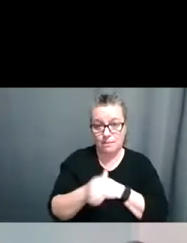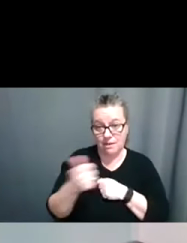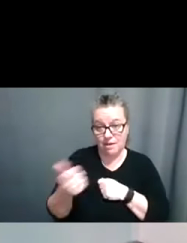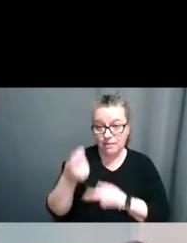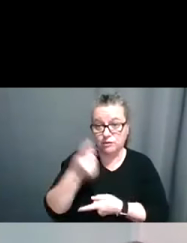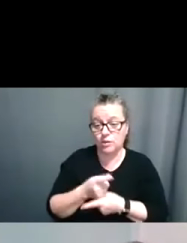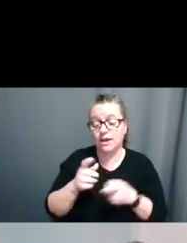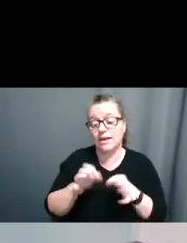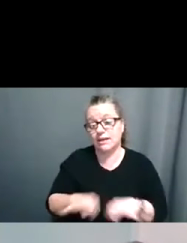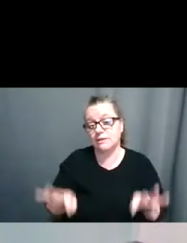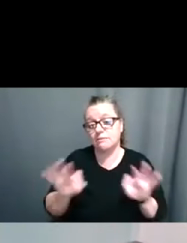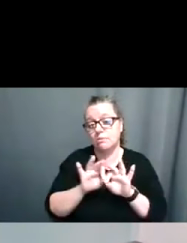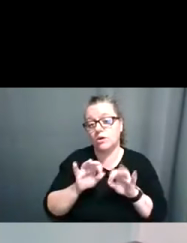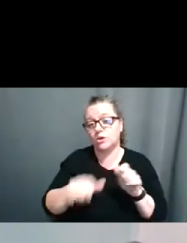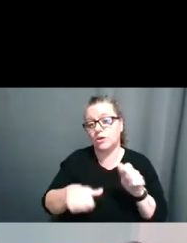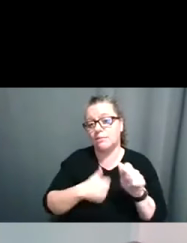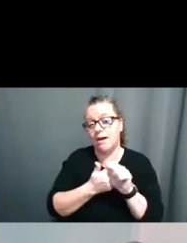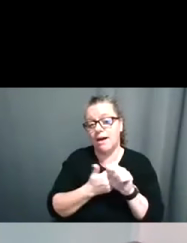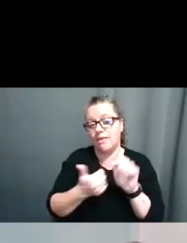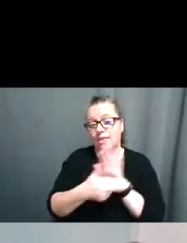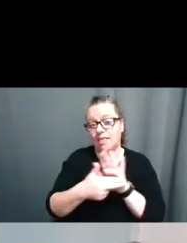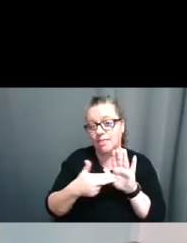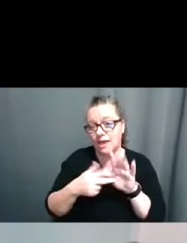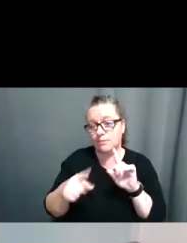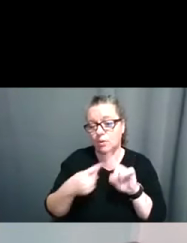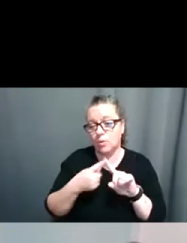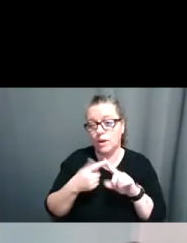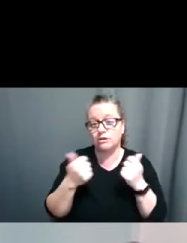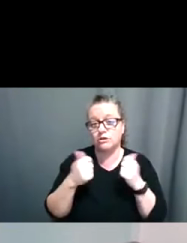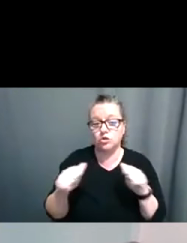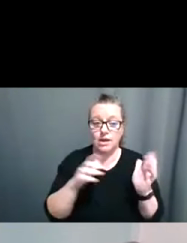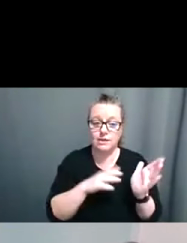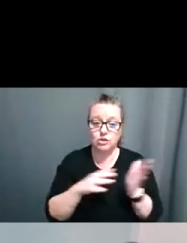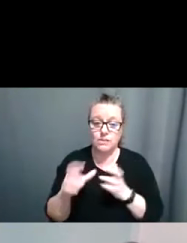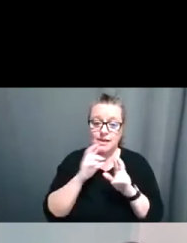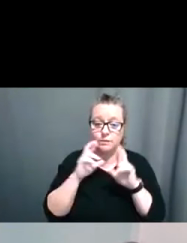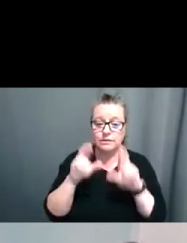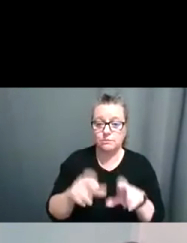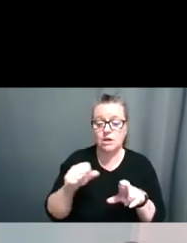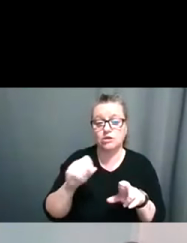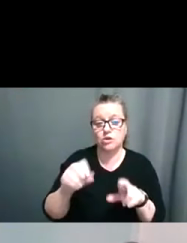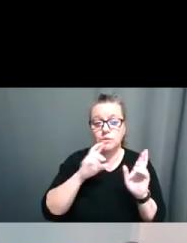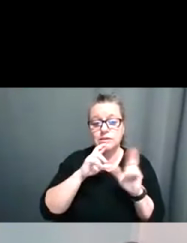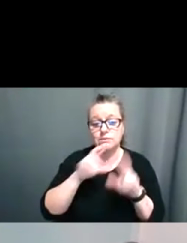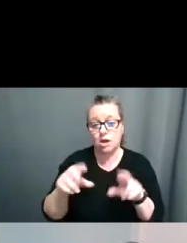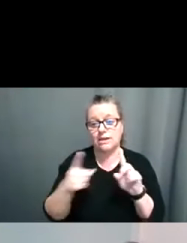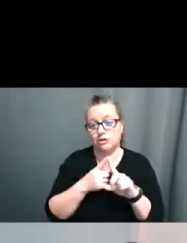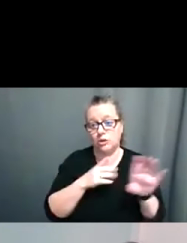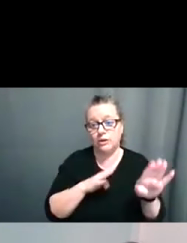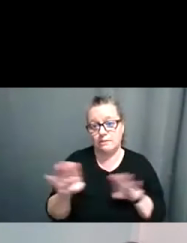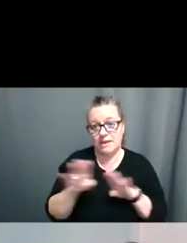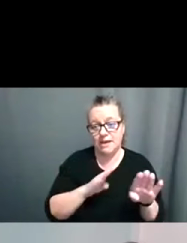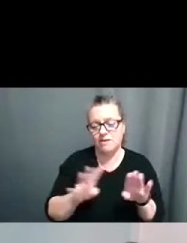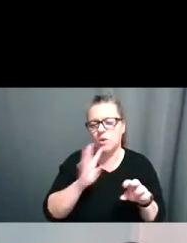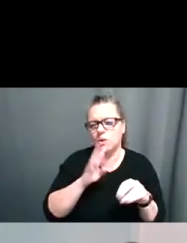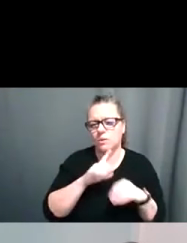important to get a little bit behind that label when you're trying to plan a response so that you're responding to the behavior. And we'll talk a little bit about